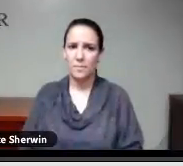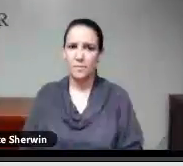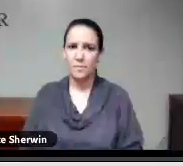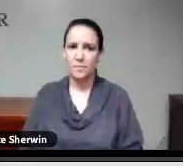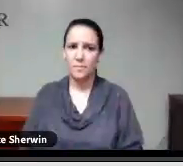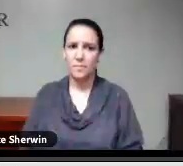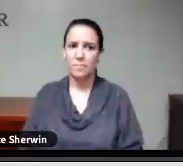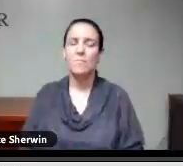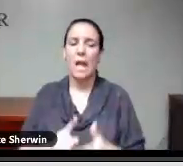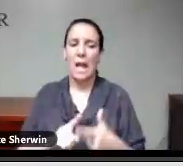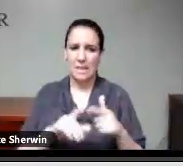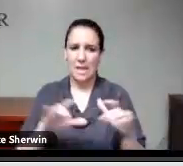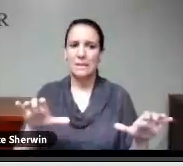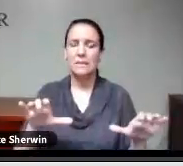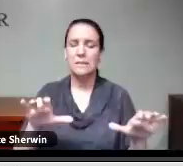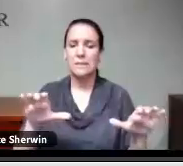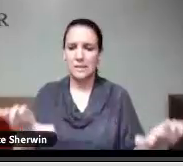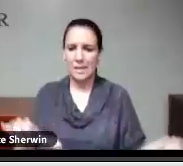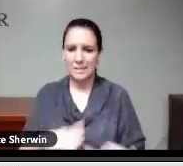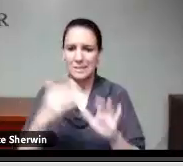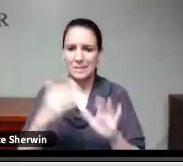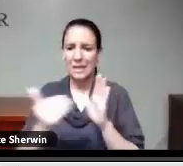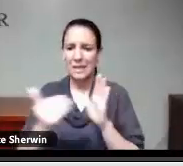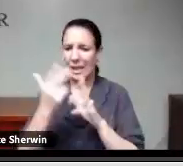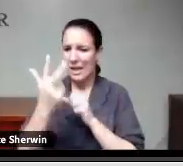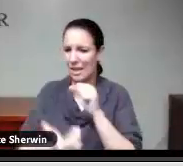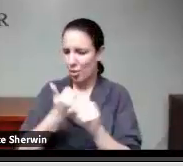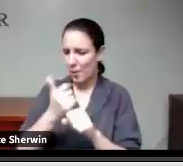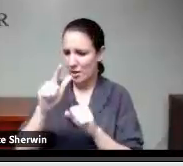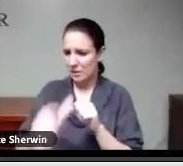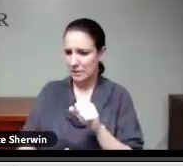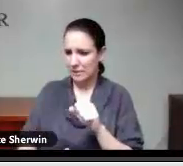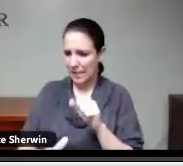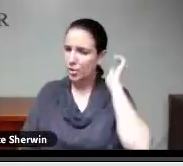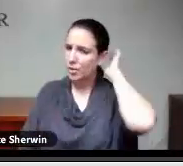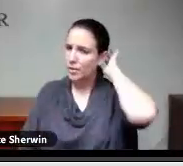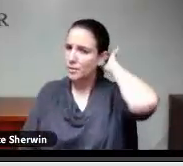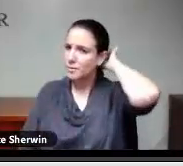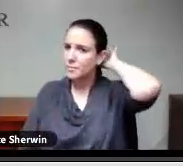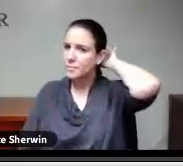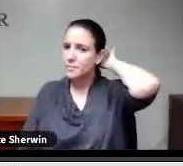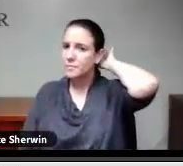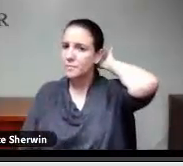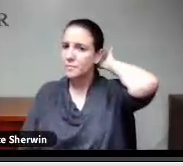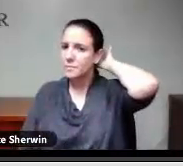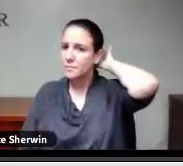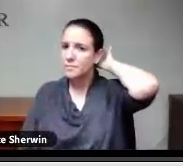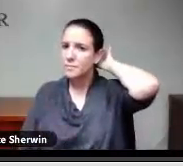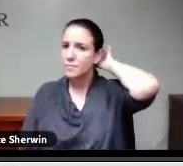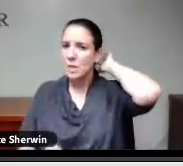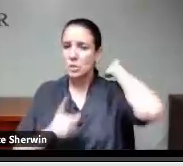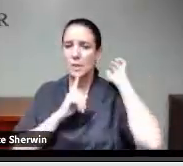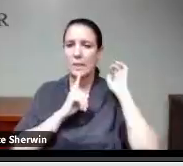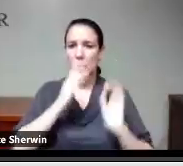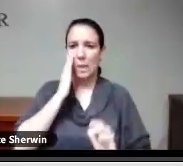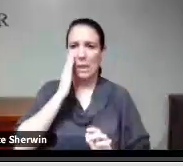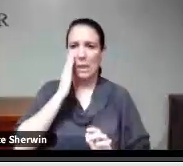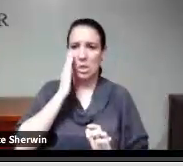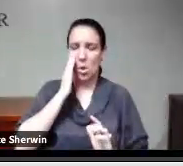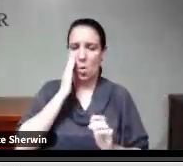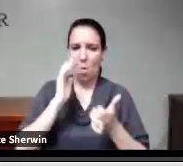repeated the instrument again, maybe 3 years later, in order to get a sense of how much they have moved